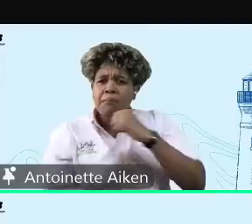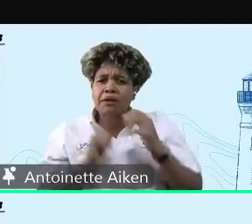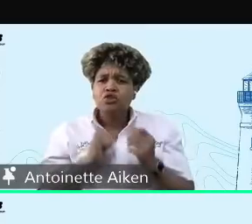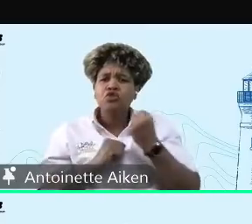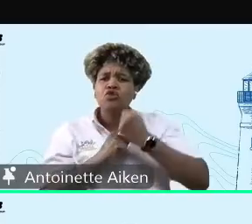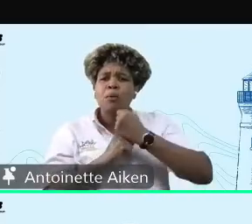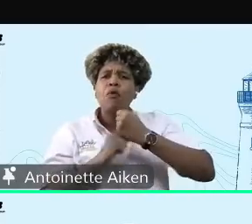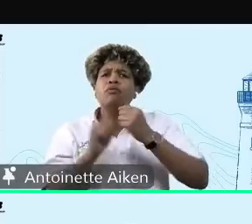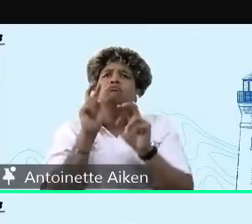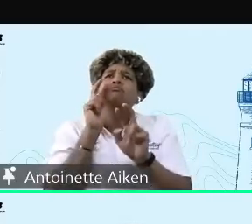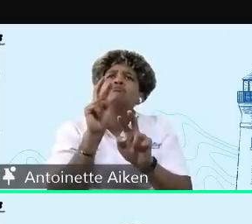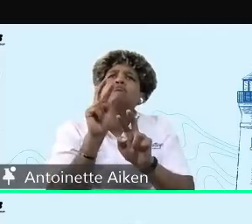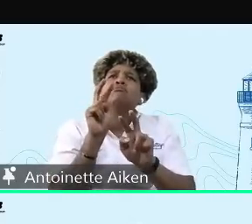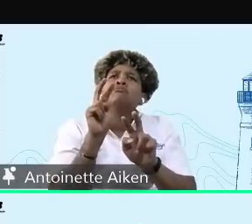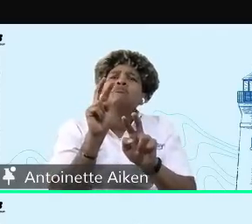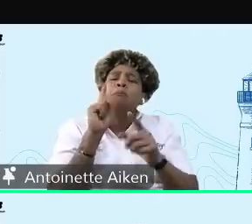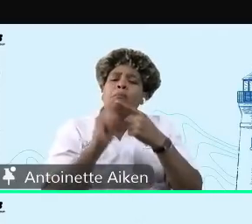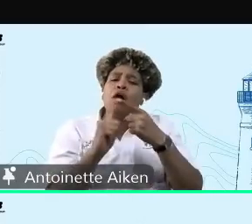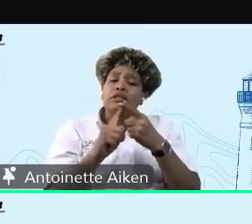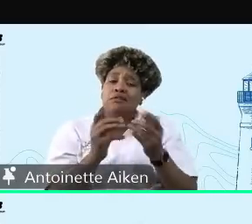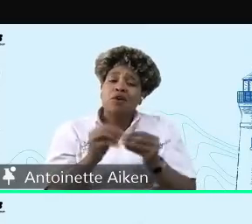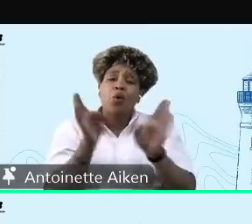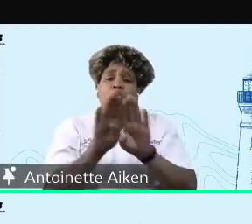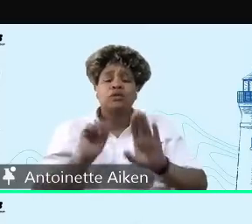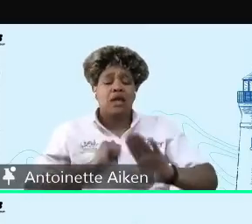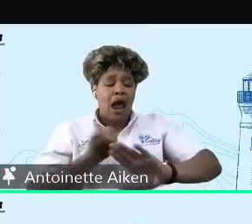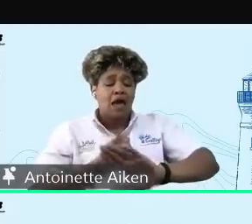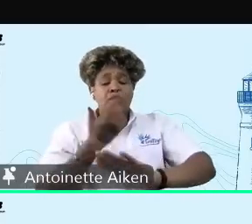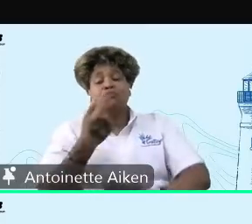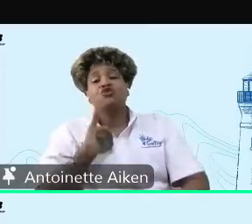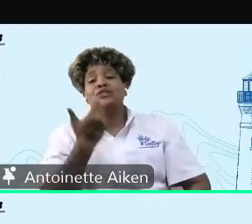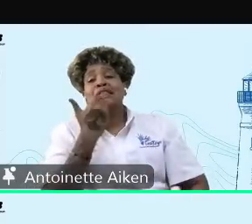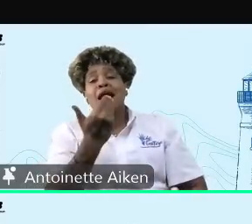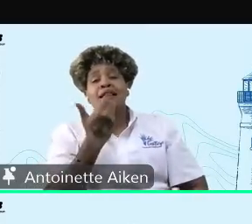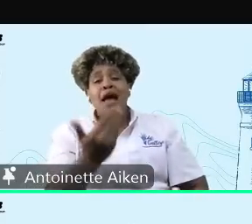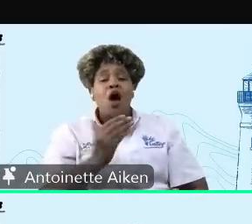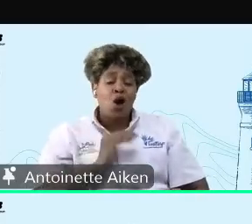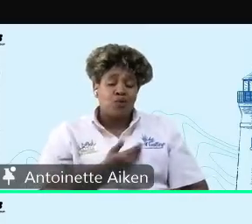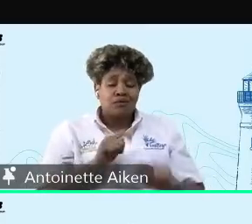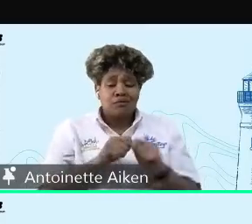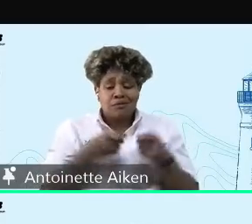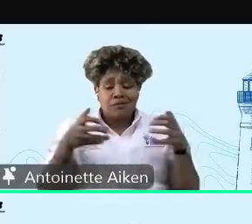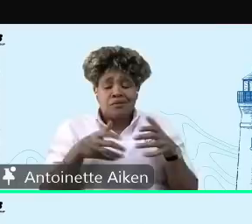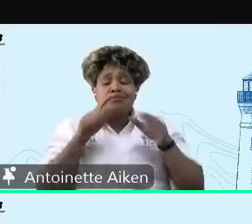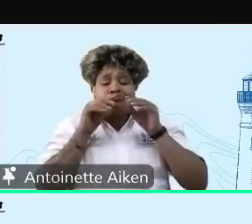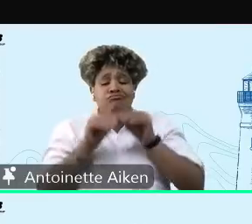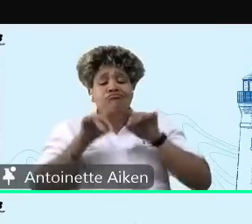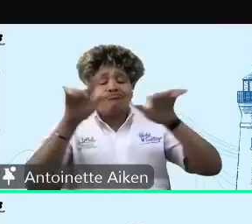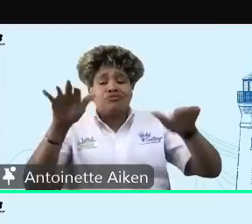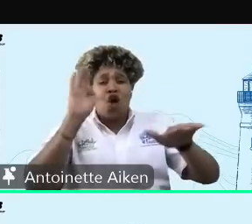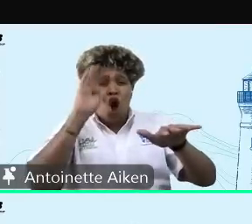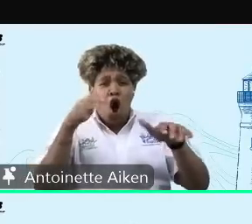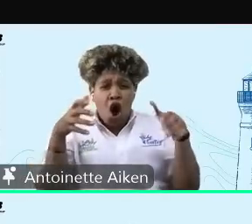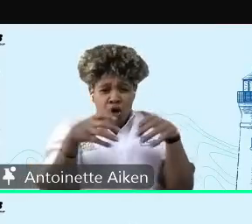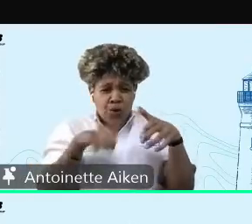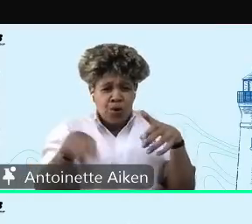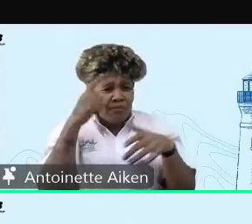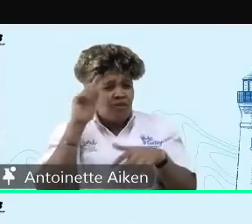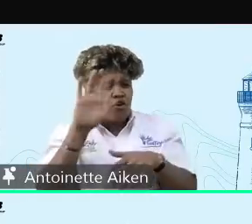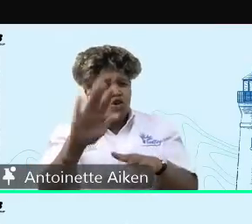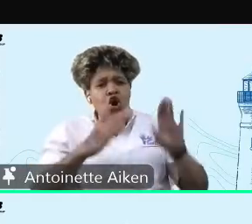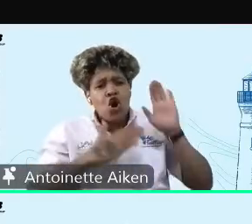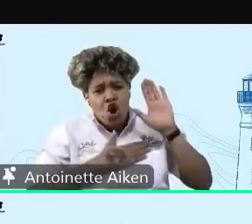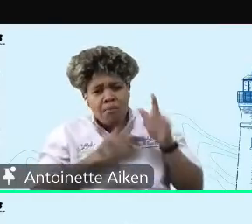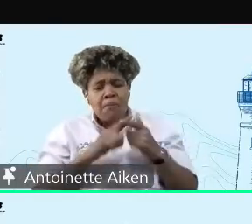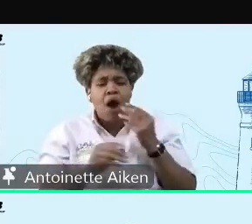positive outlook. In closing, I express my gratitude to our team across all our entities for your